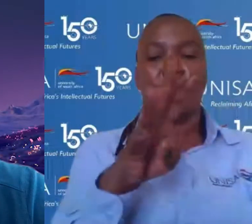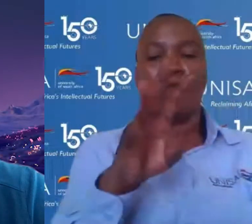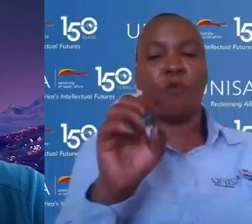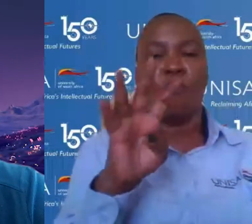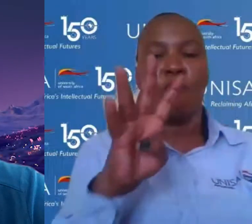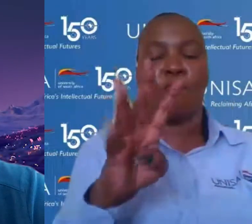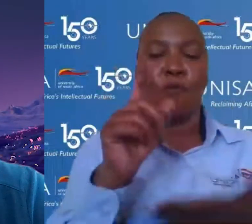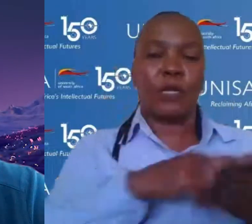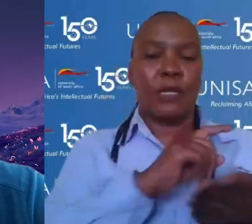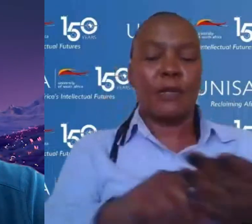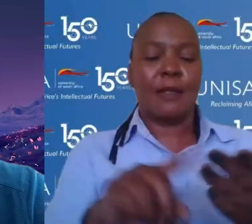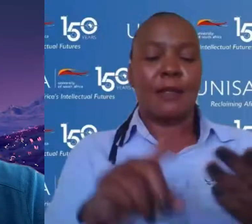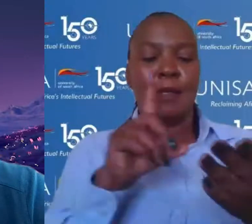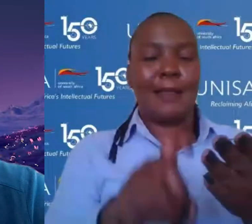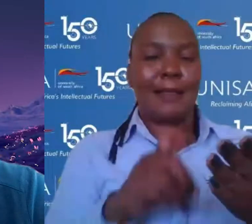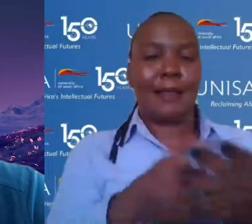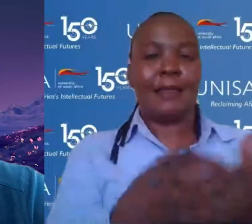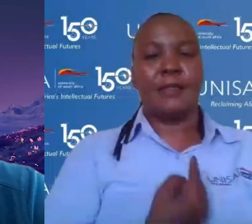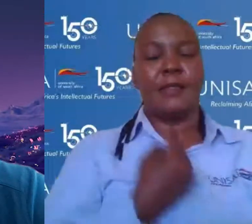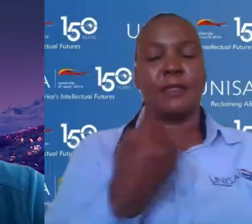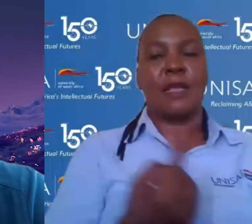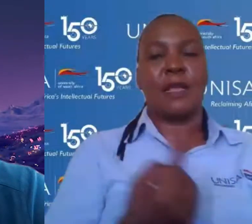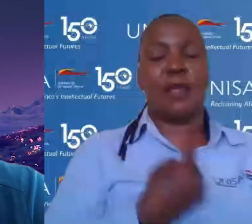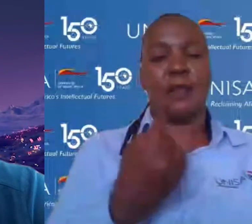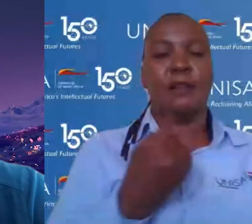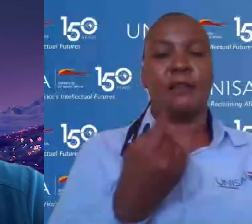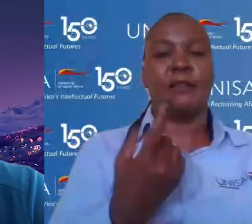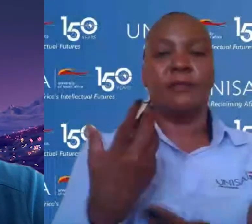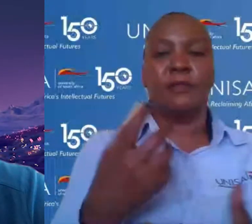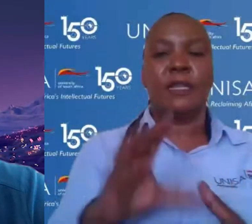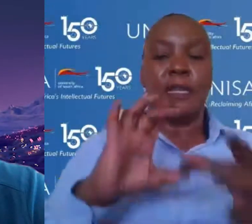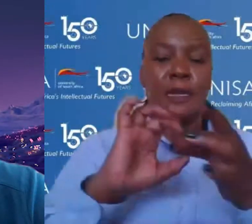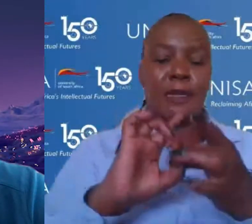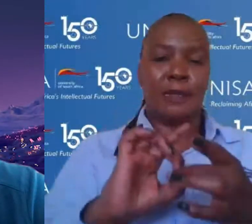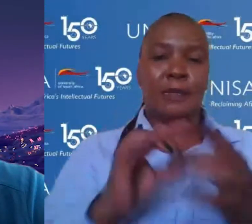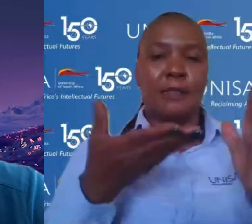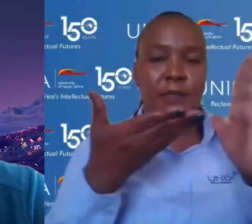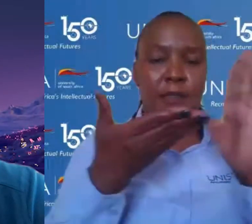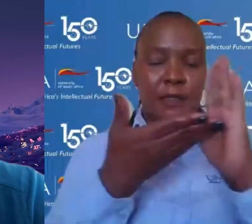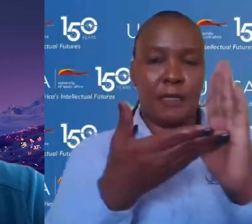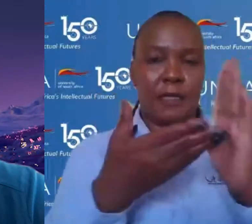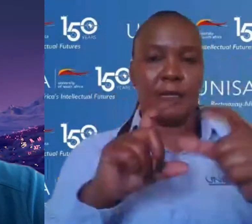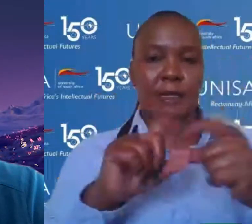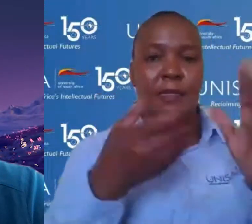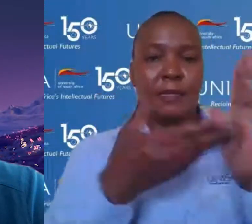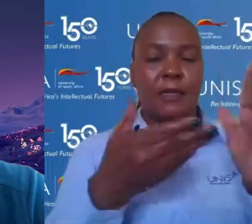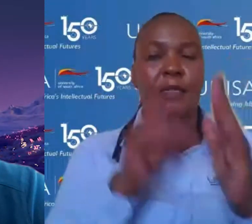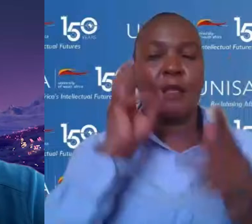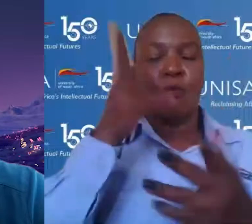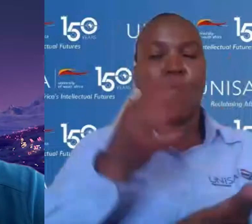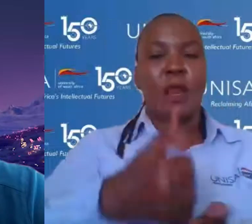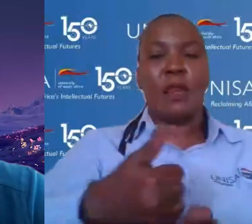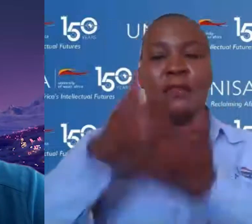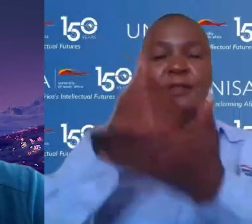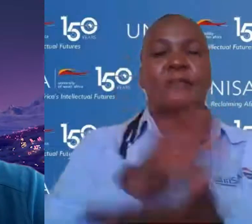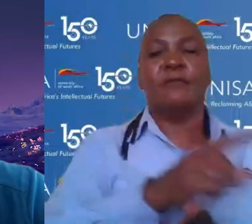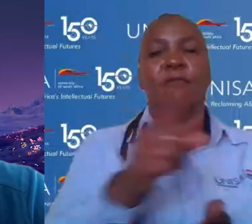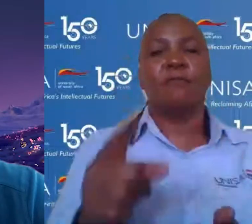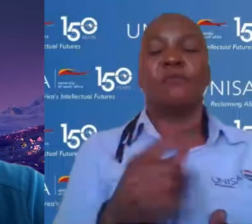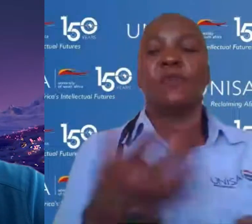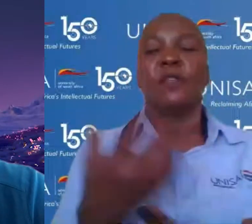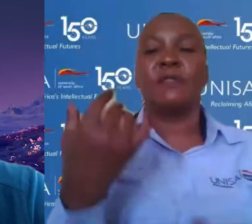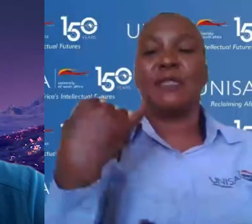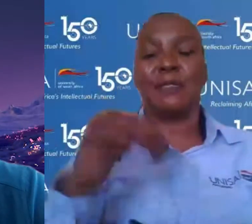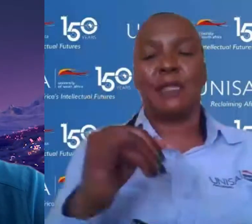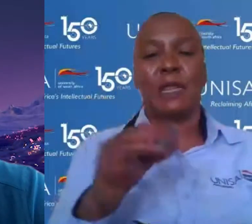on the self-enroll link that I've posted on the chat. So that would assist there. And if you're still struggling, then you